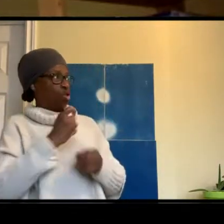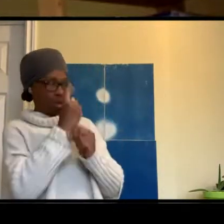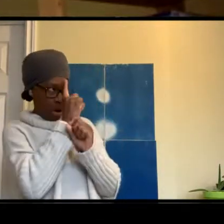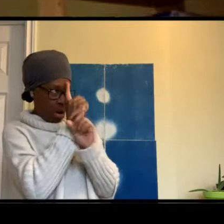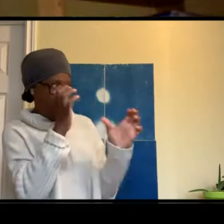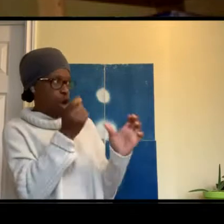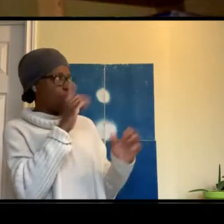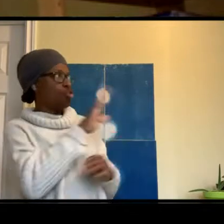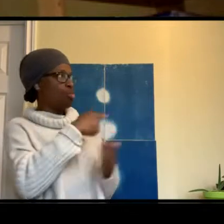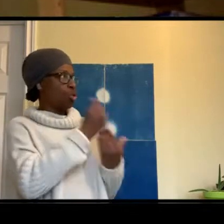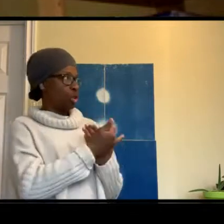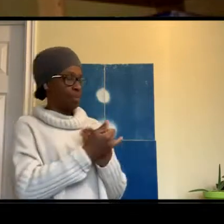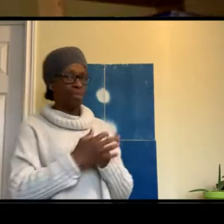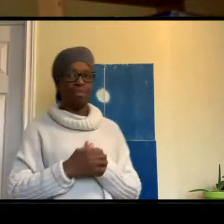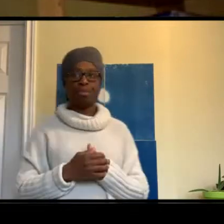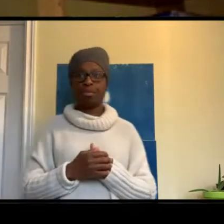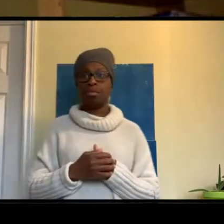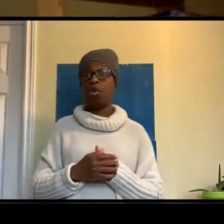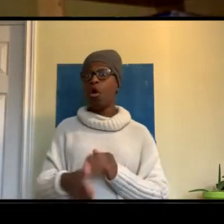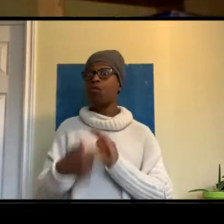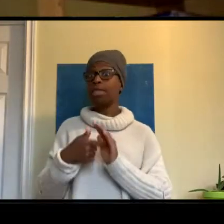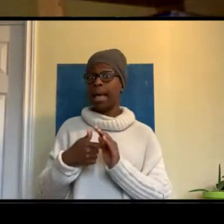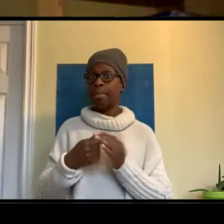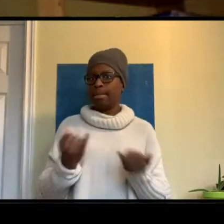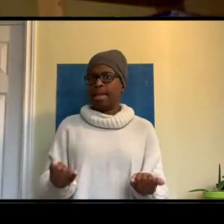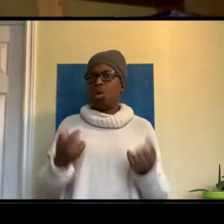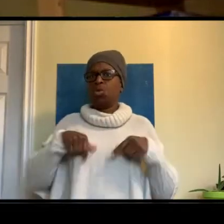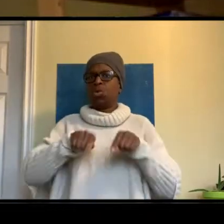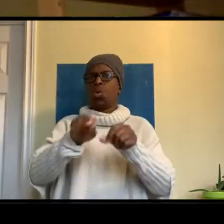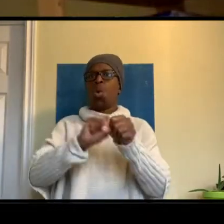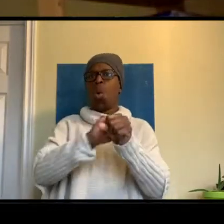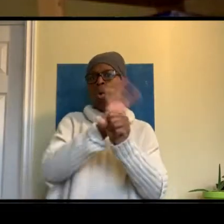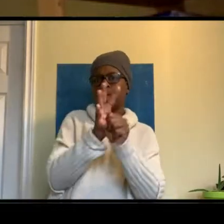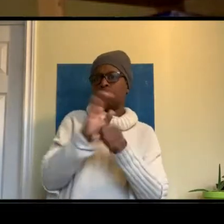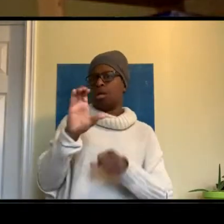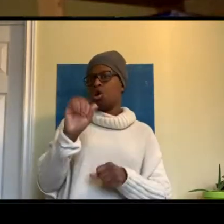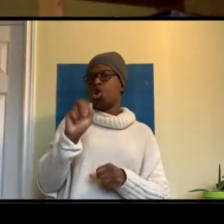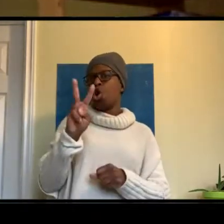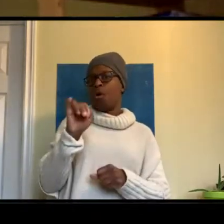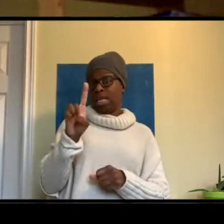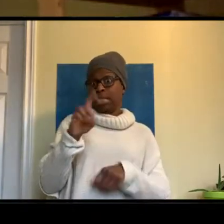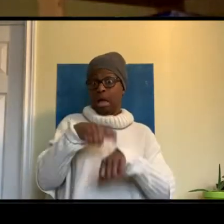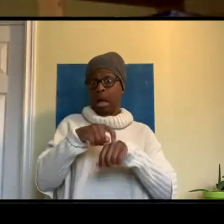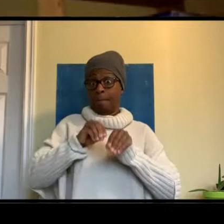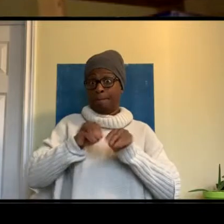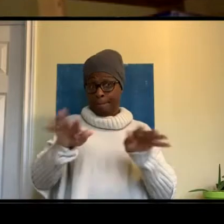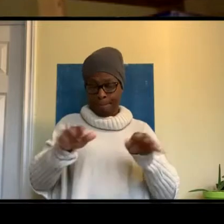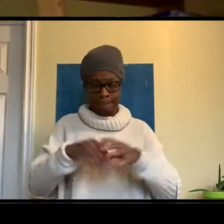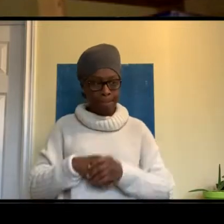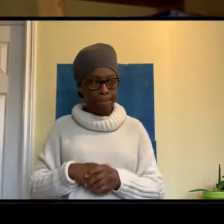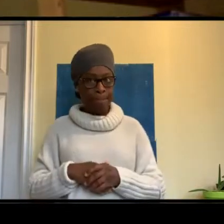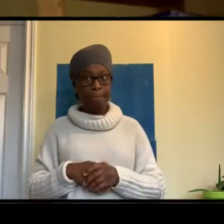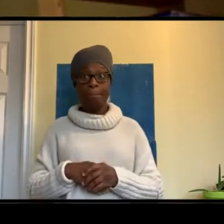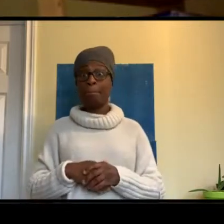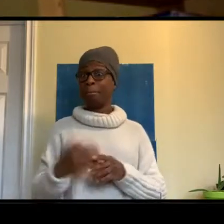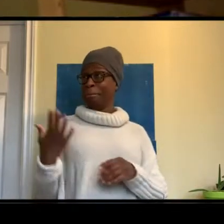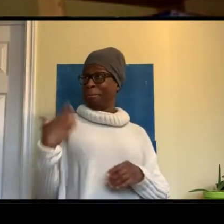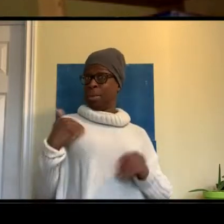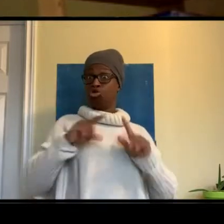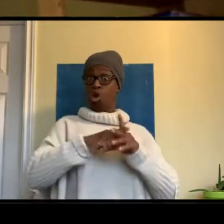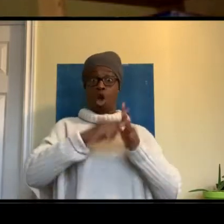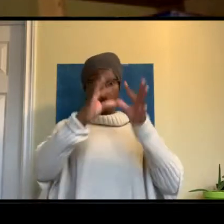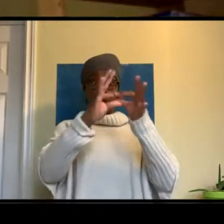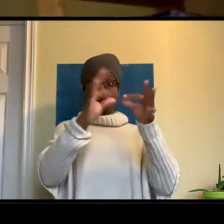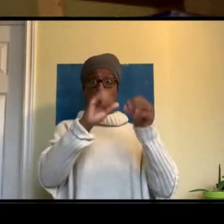have that distilled down into language that, the entire community can understand. Exactly. And you mentioned about grant writing can be a really